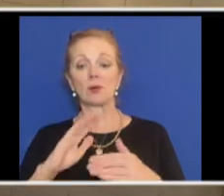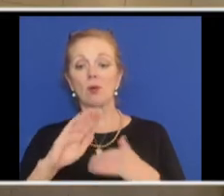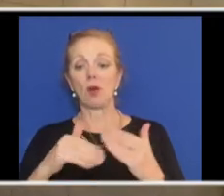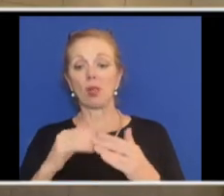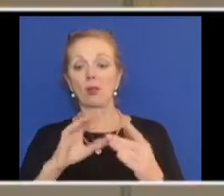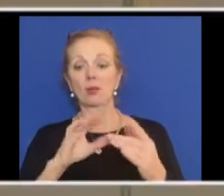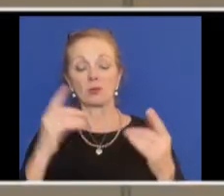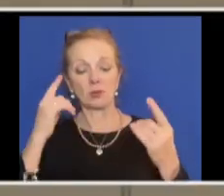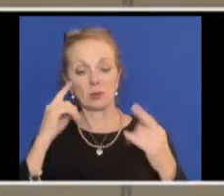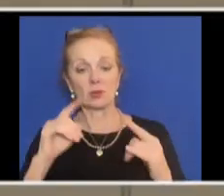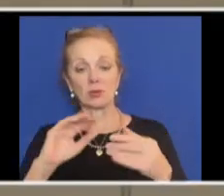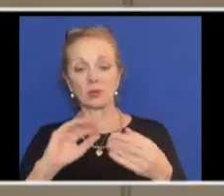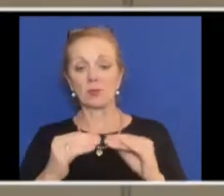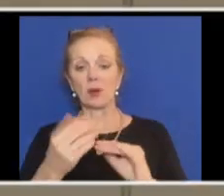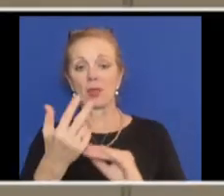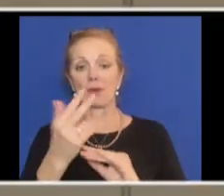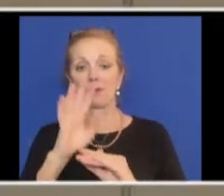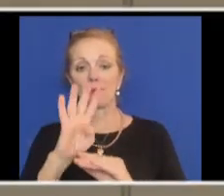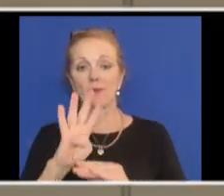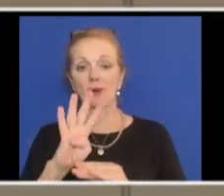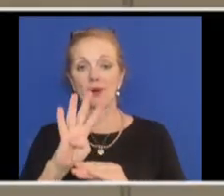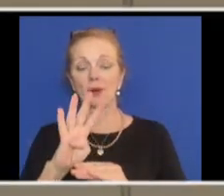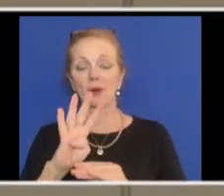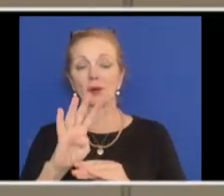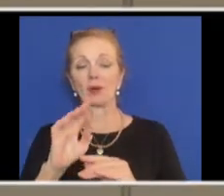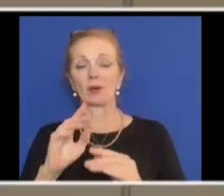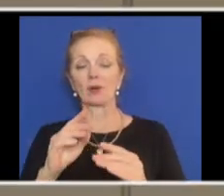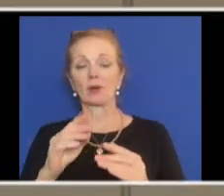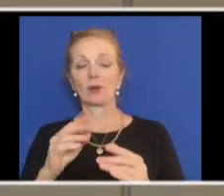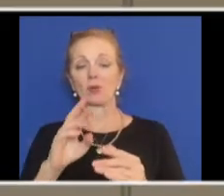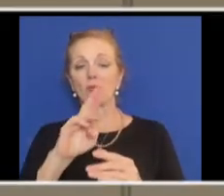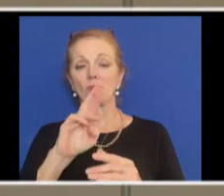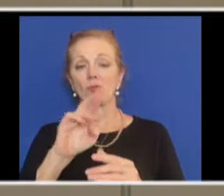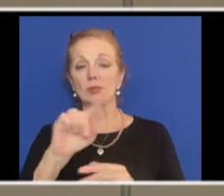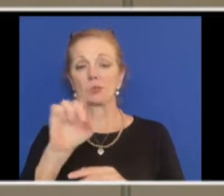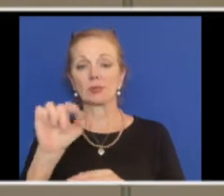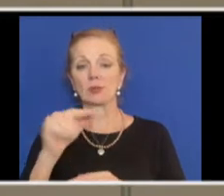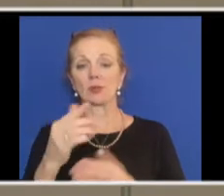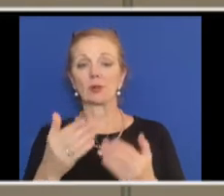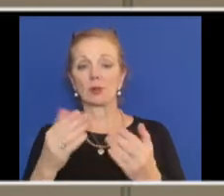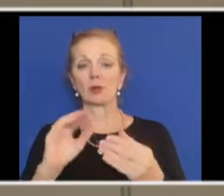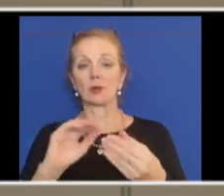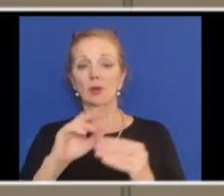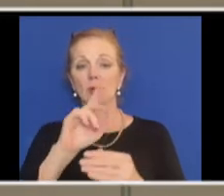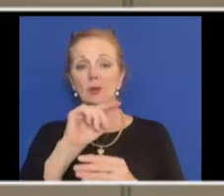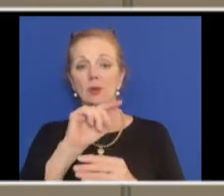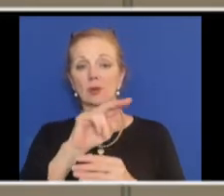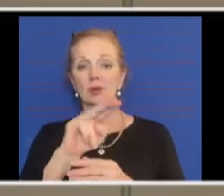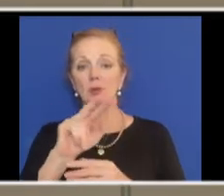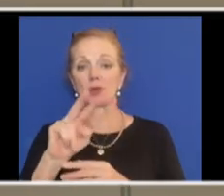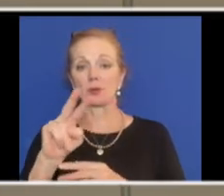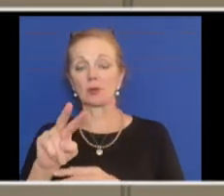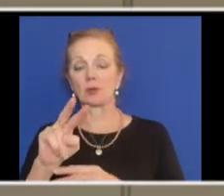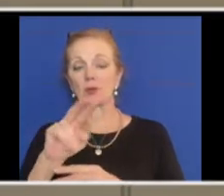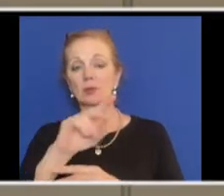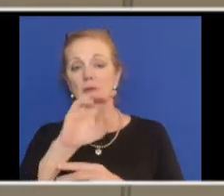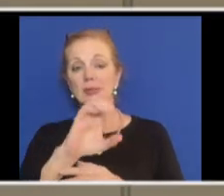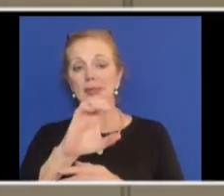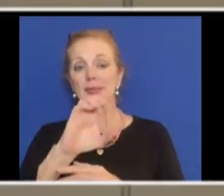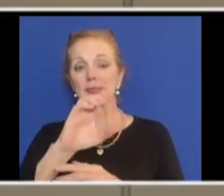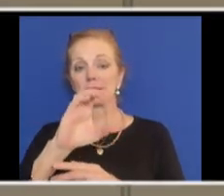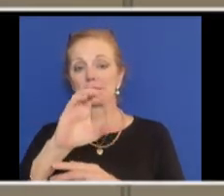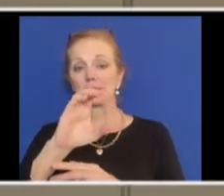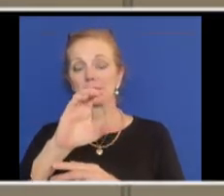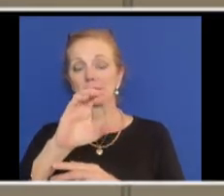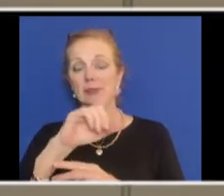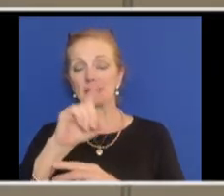to item number 34 uh petition resulting petition number 2022-093 by zcm B1